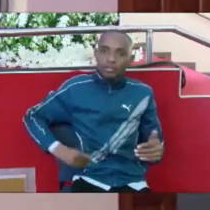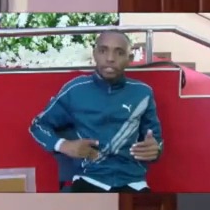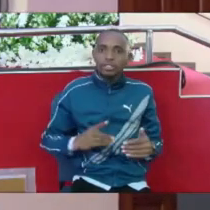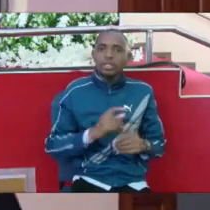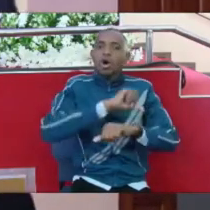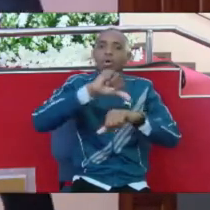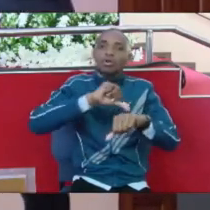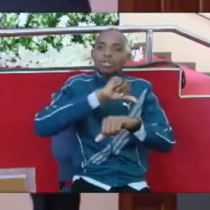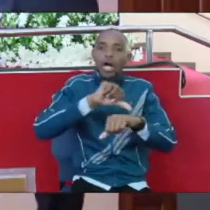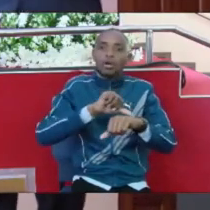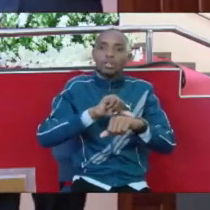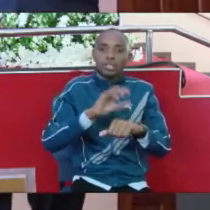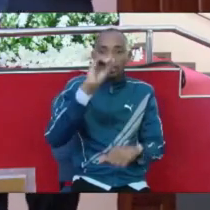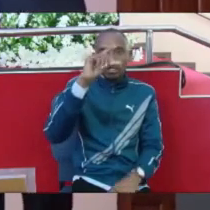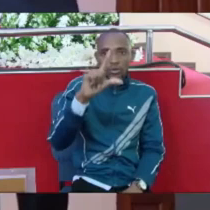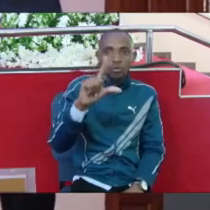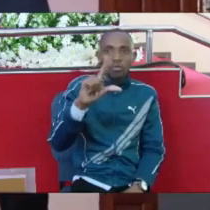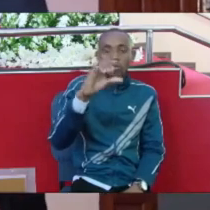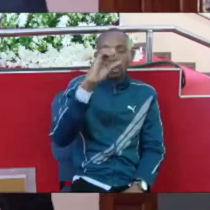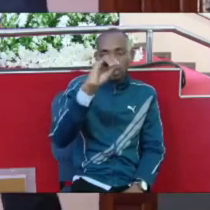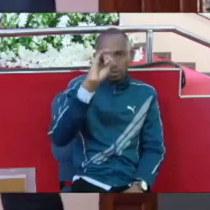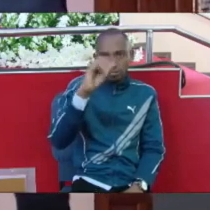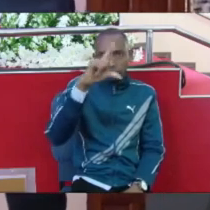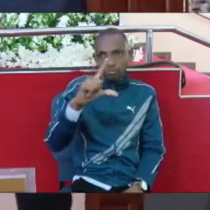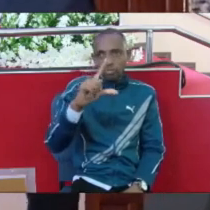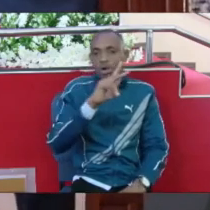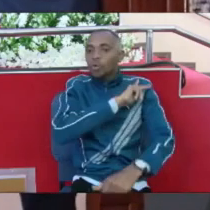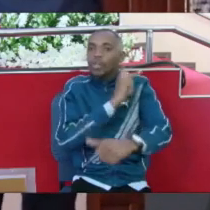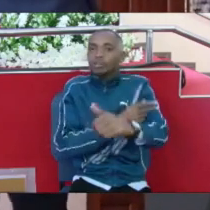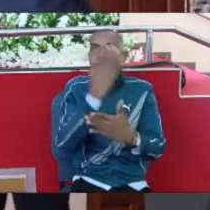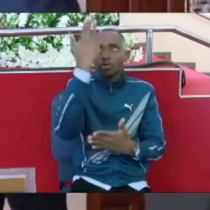anointed with the oil of the presence of the Lord and the power of God.